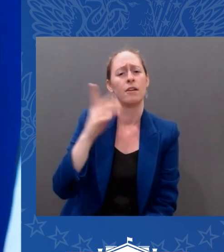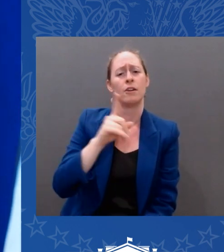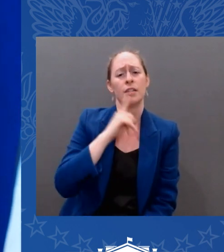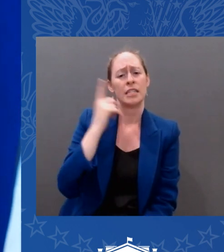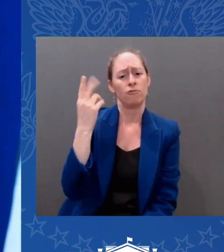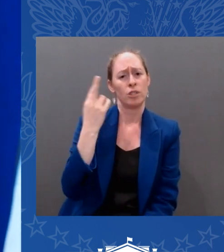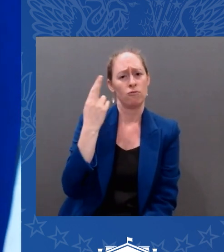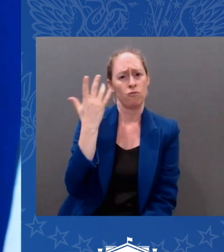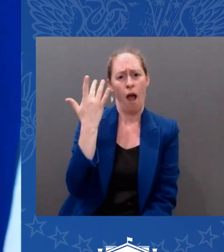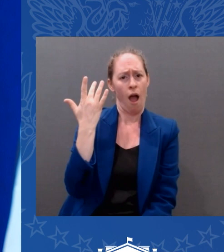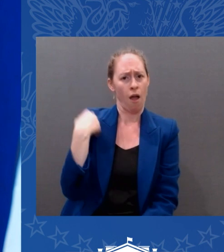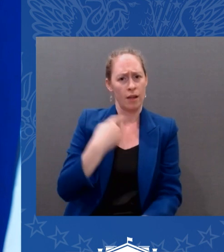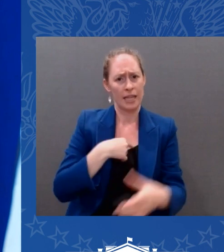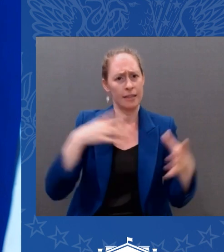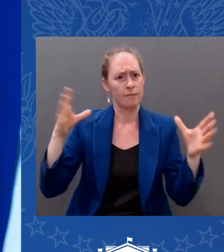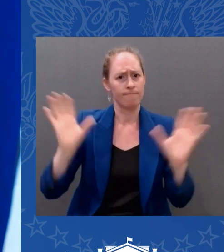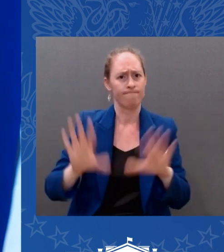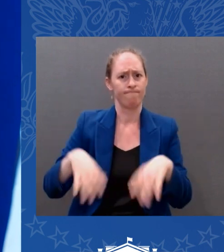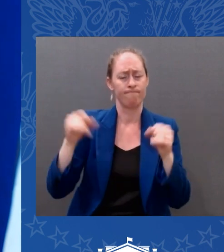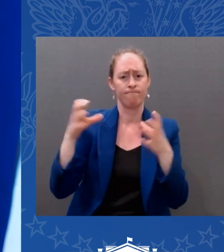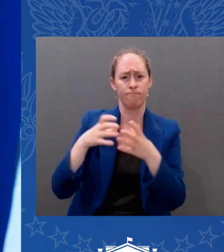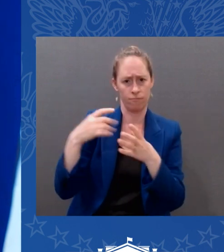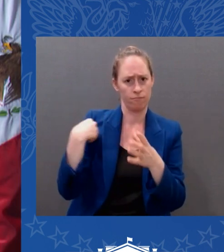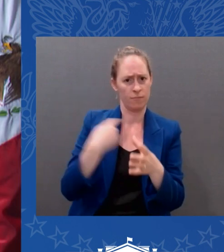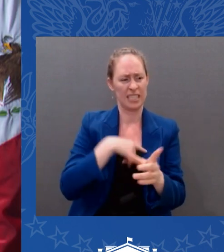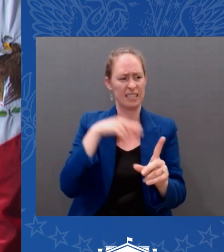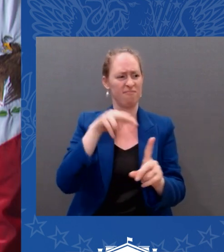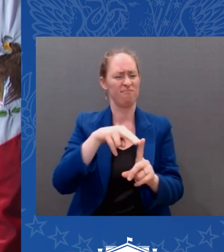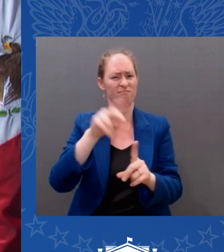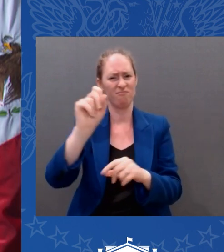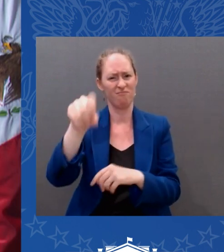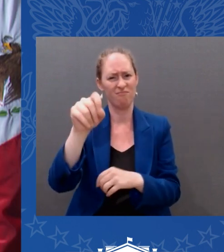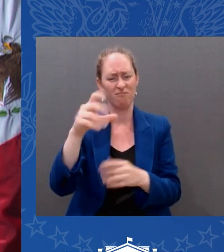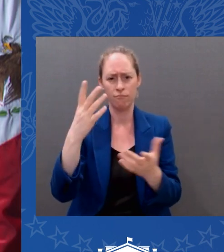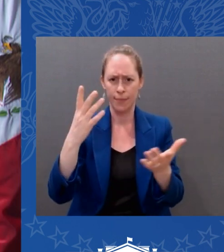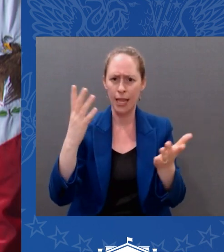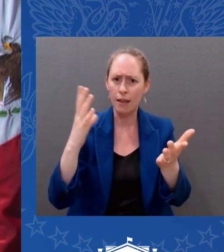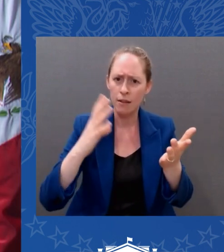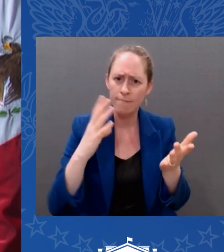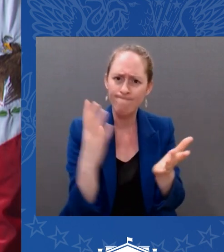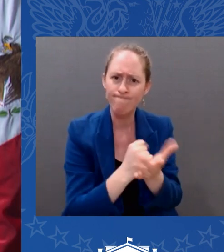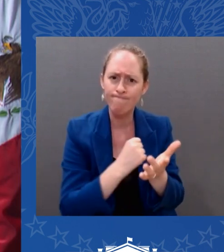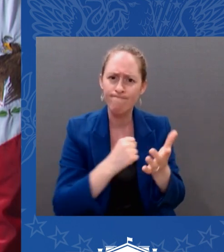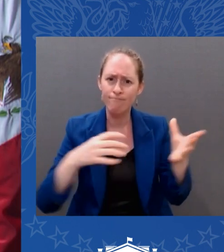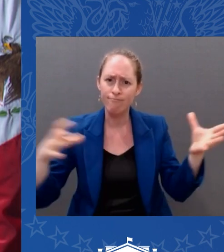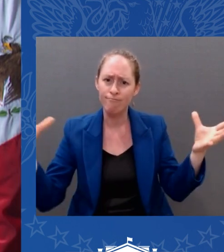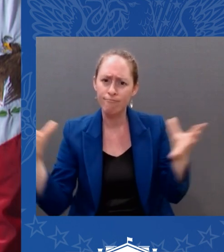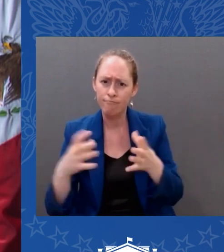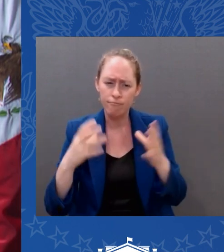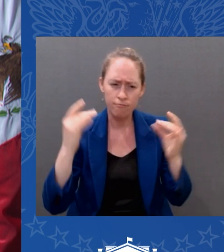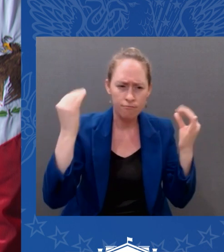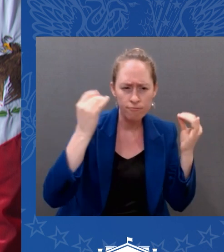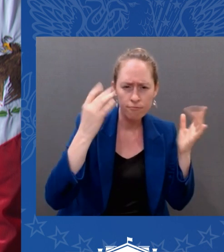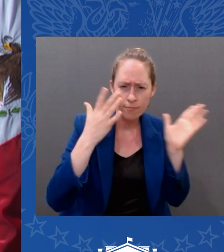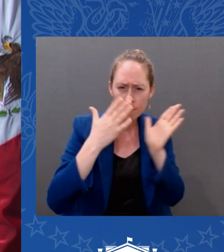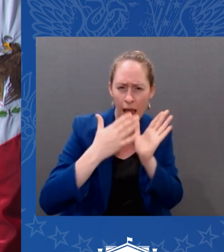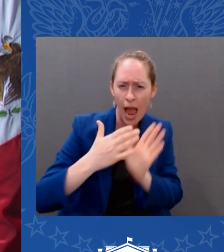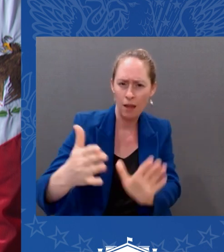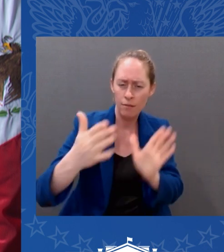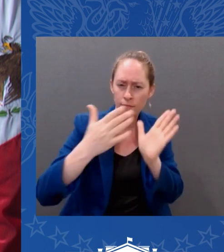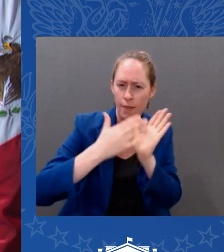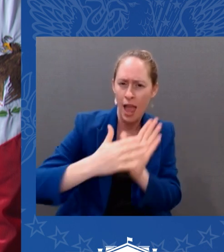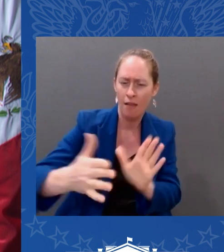joint action. It should constantly be strengthened and promoted. Since the first